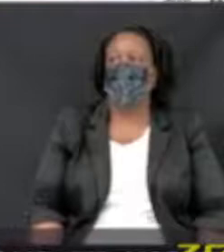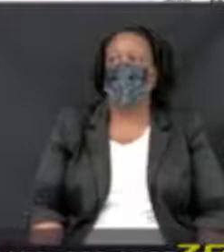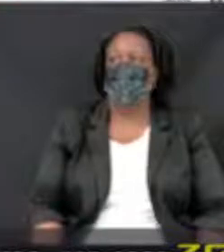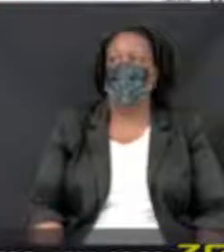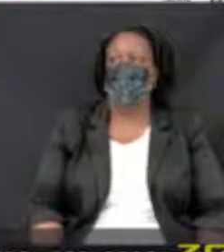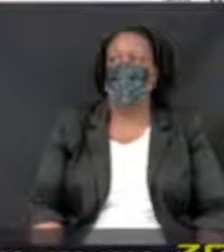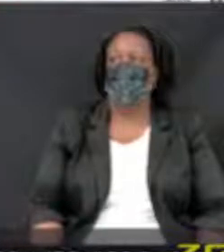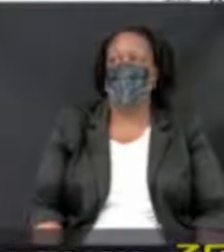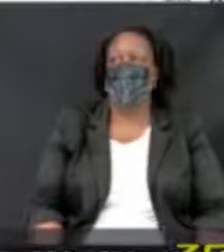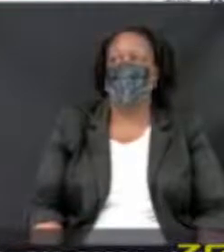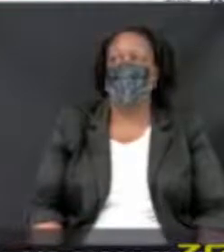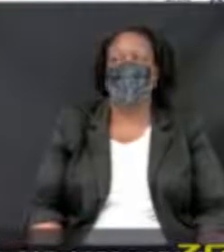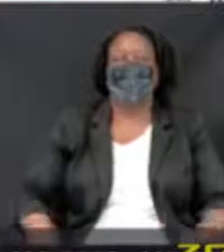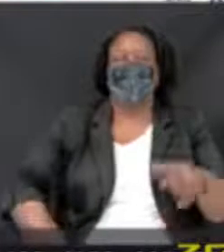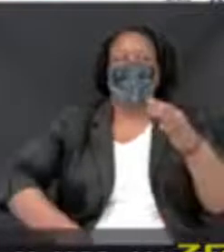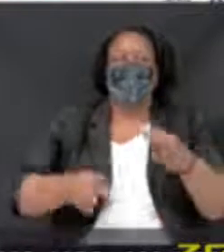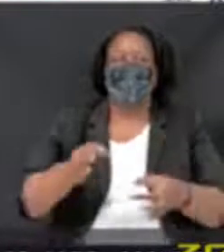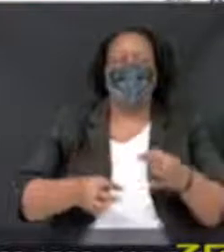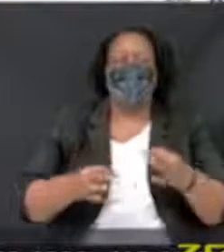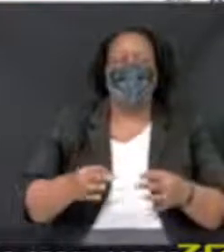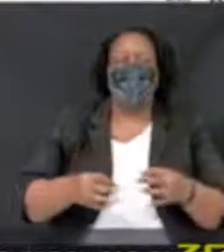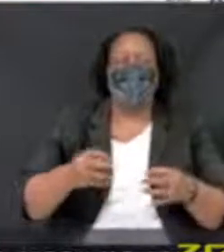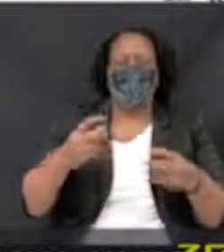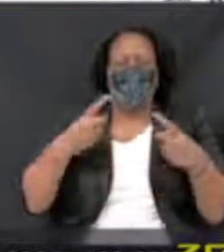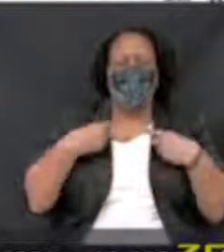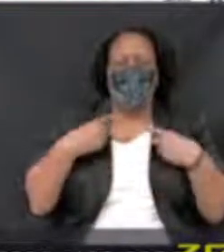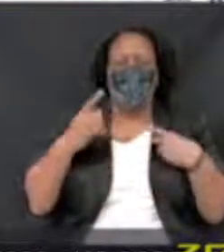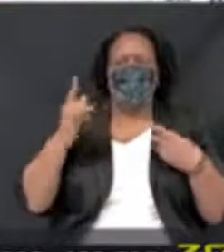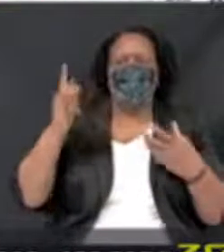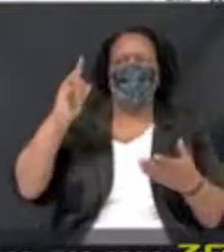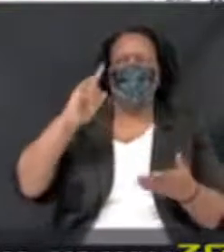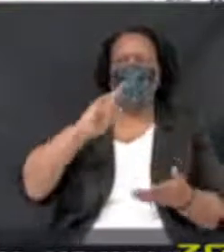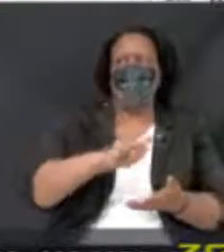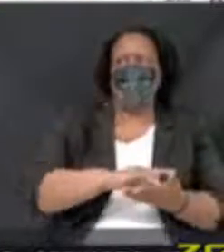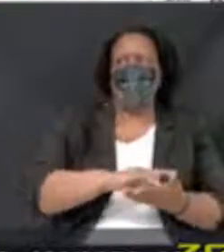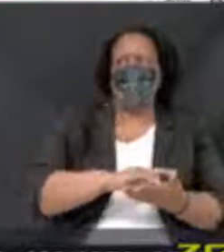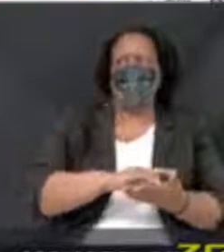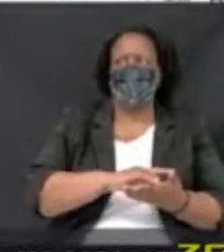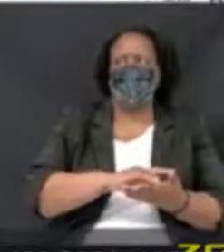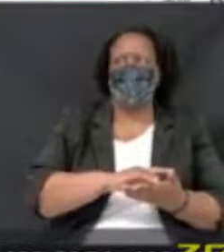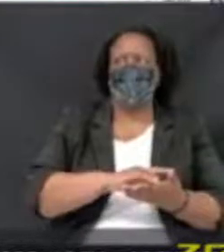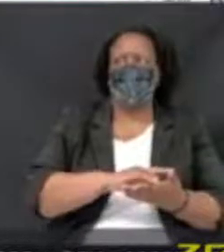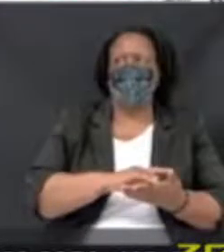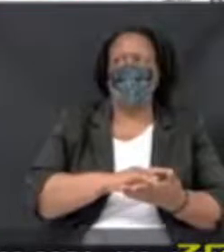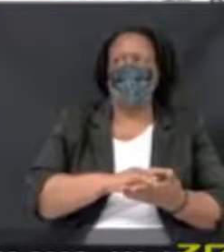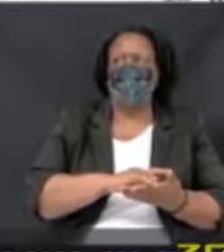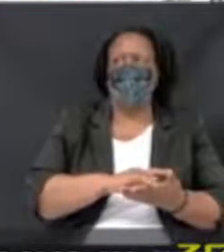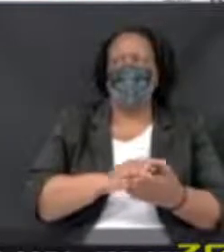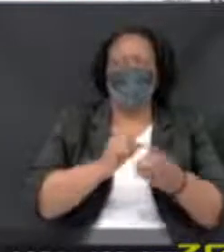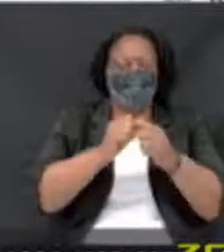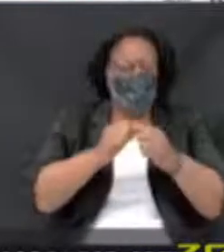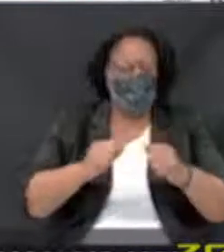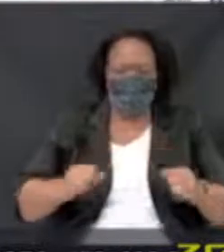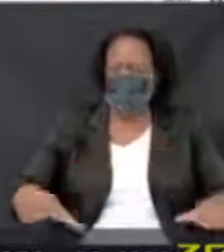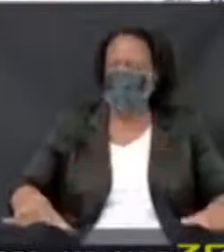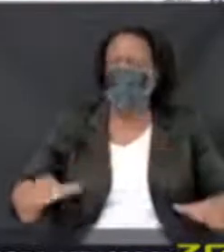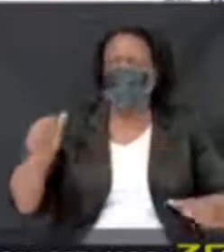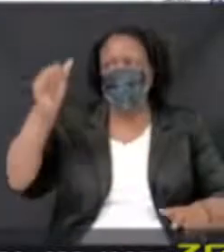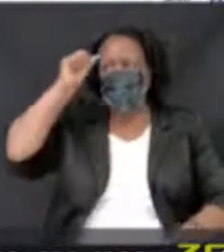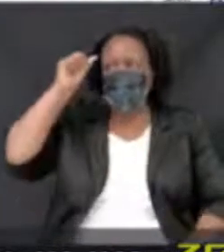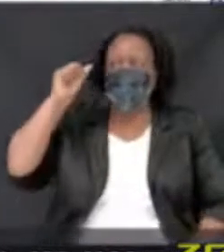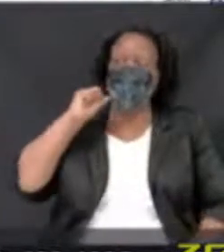as a parent, if I had a child who was coming back unaccompanied and they